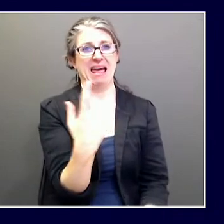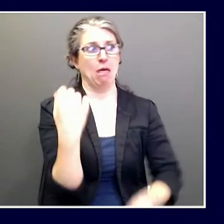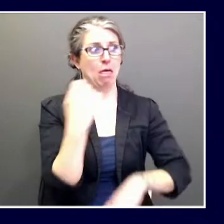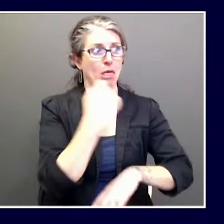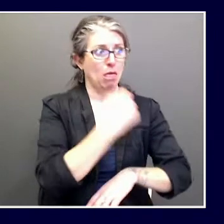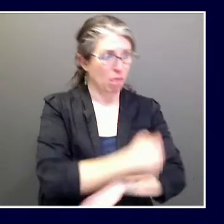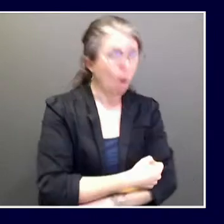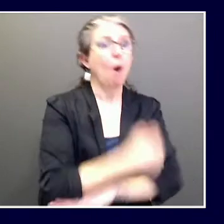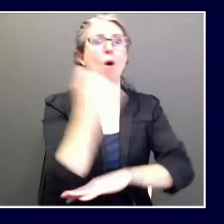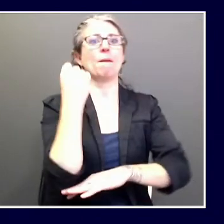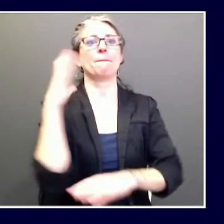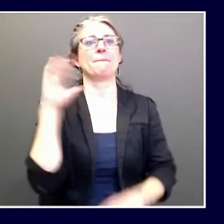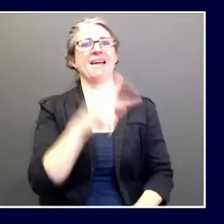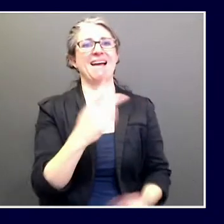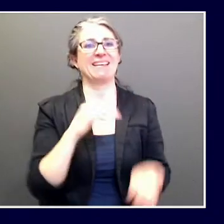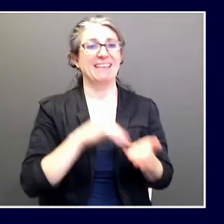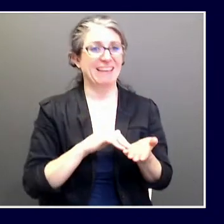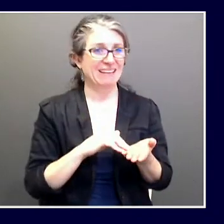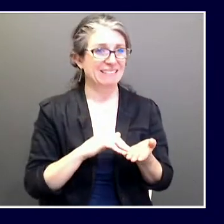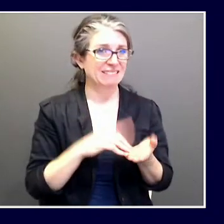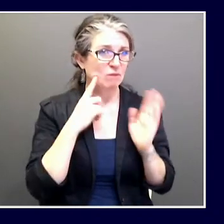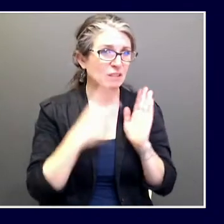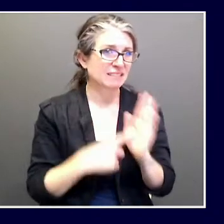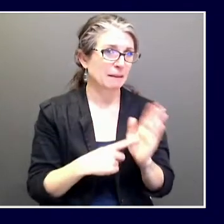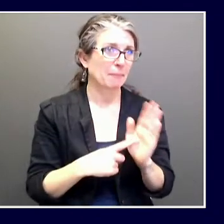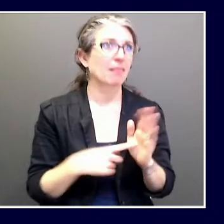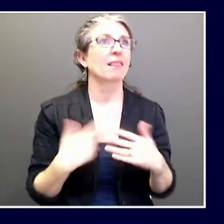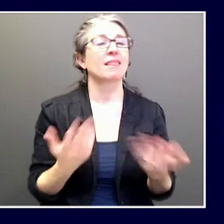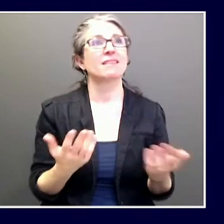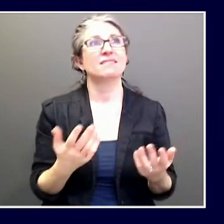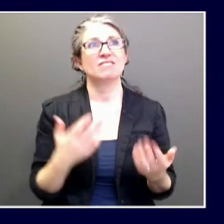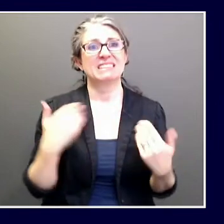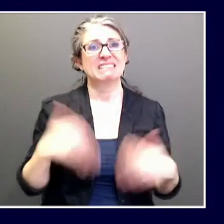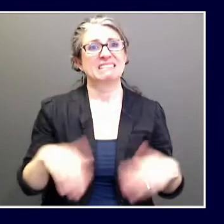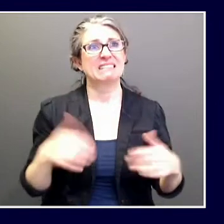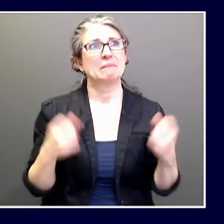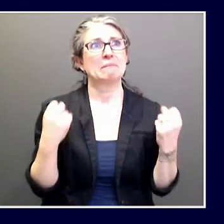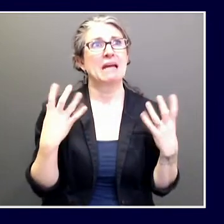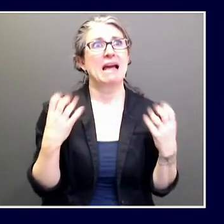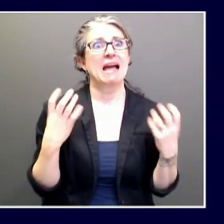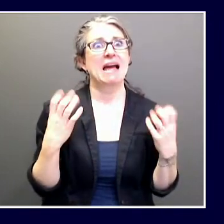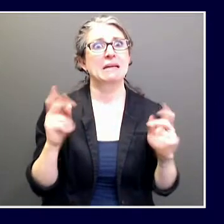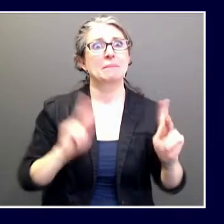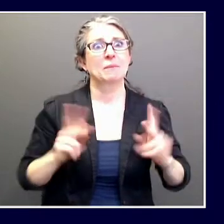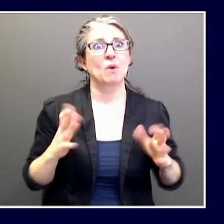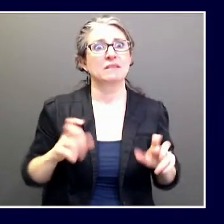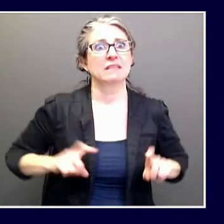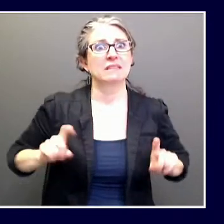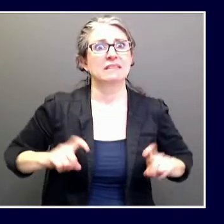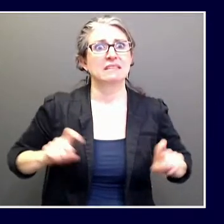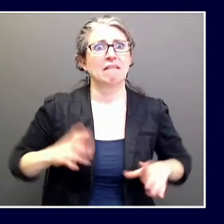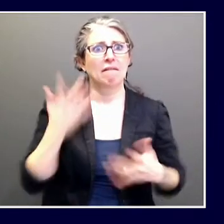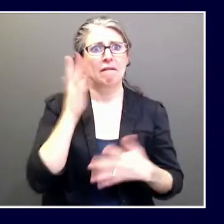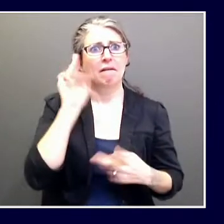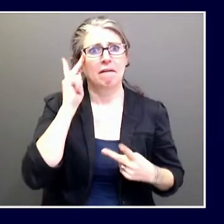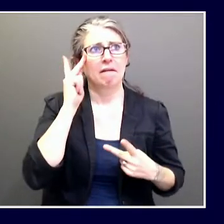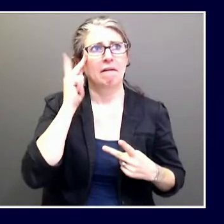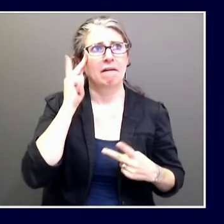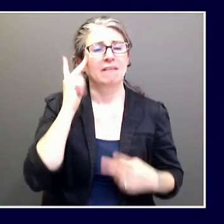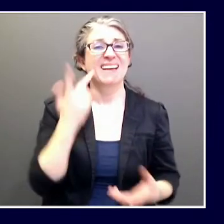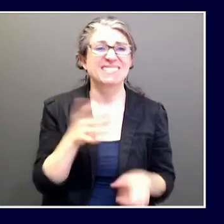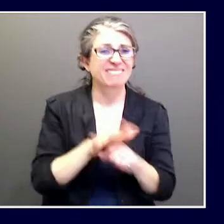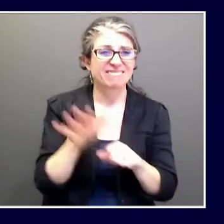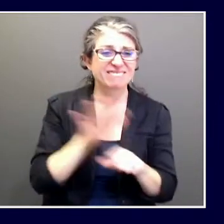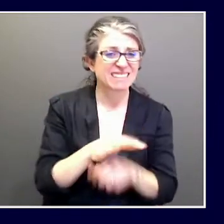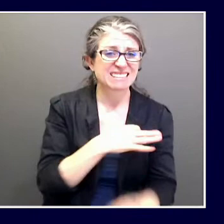why, and a lot of it is just extremely high demand, coupled with, unfortunately, challenges around staffing. Thank you both.